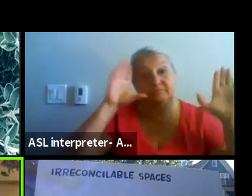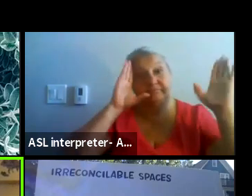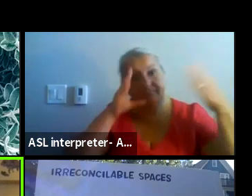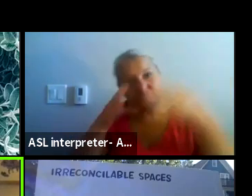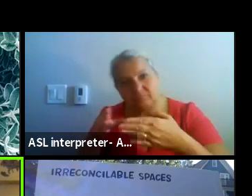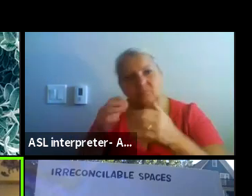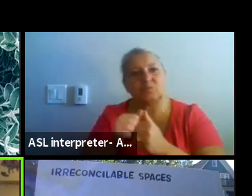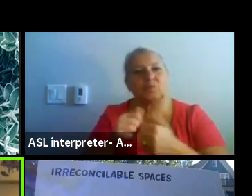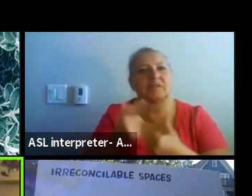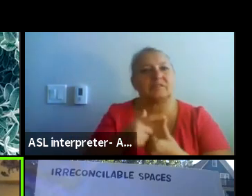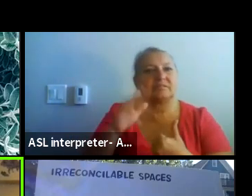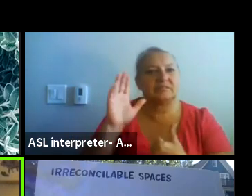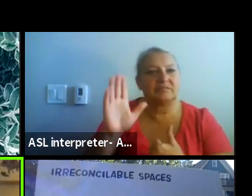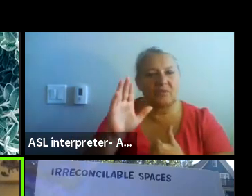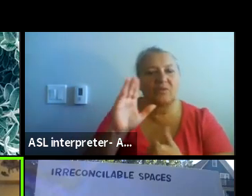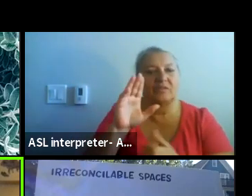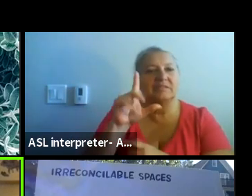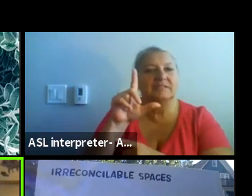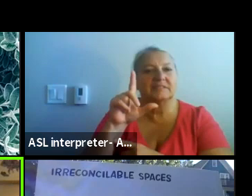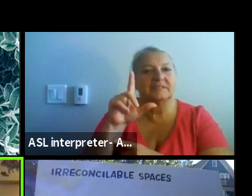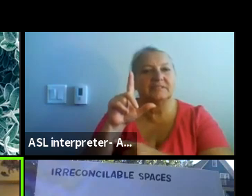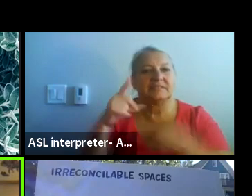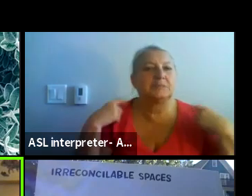and Native artists and their stories.